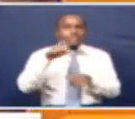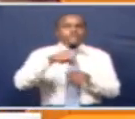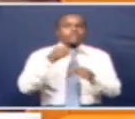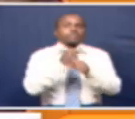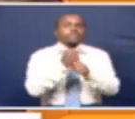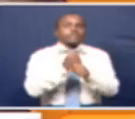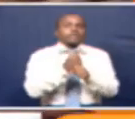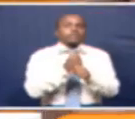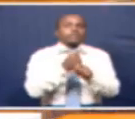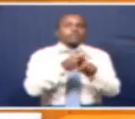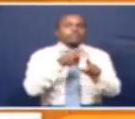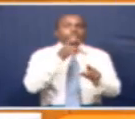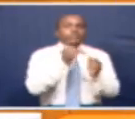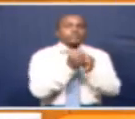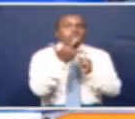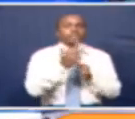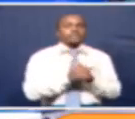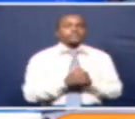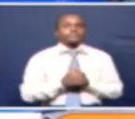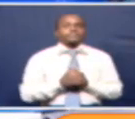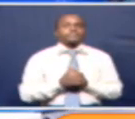from 2013. Okay.